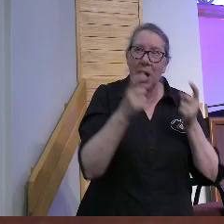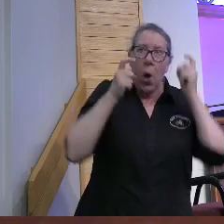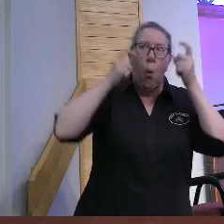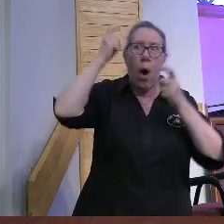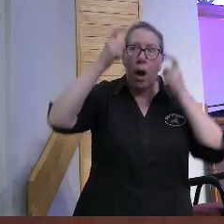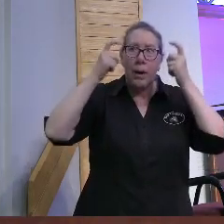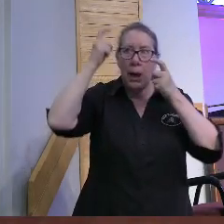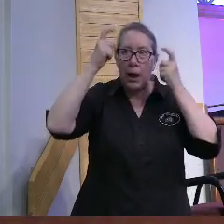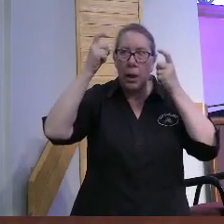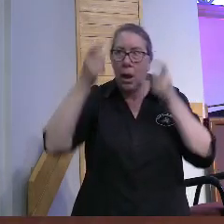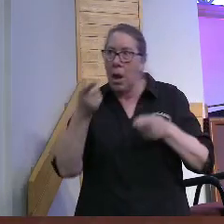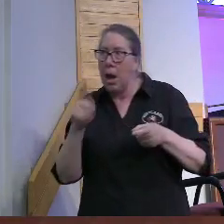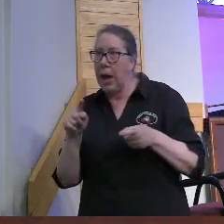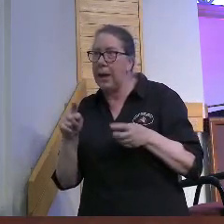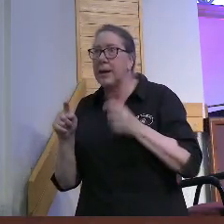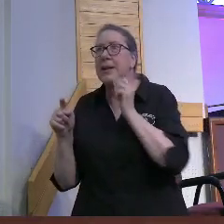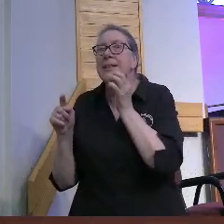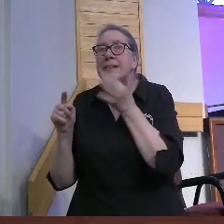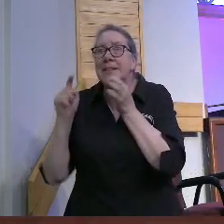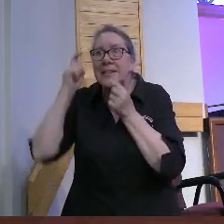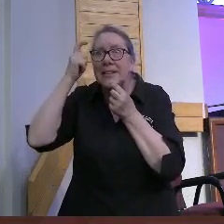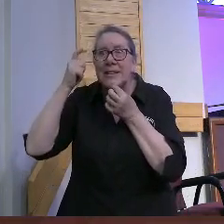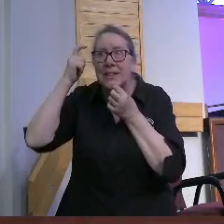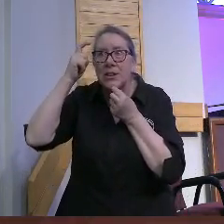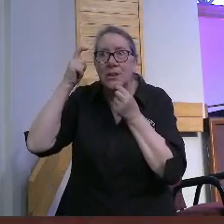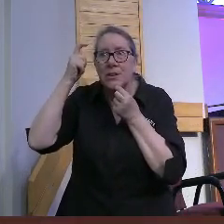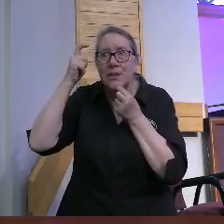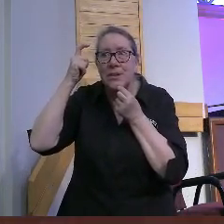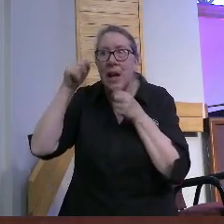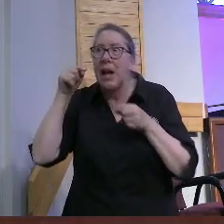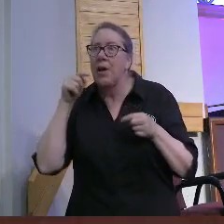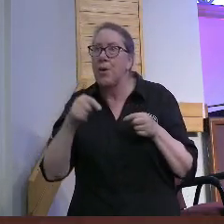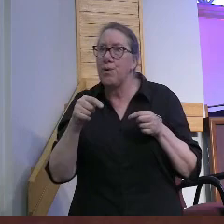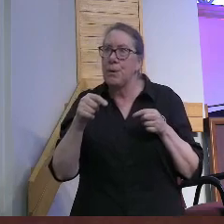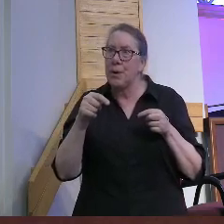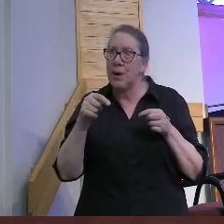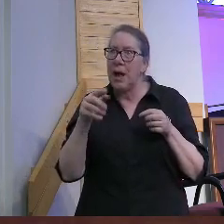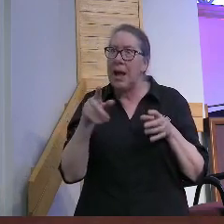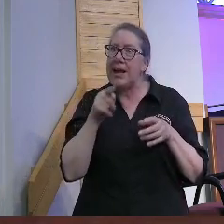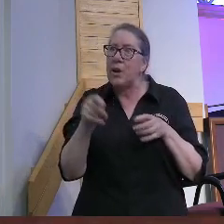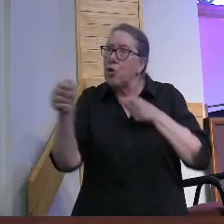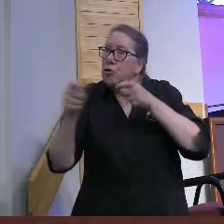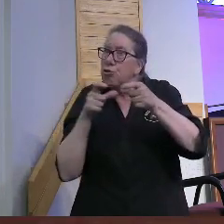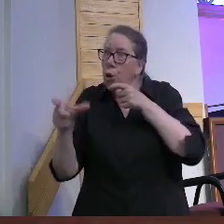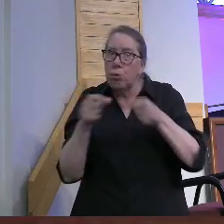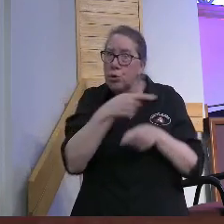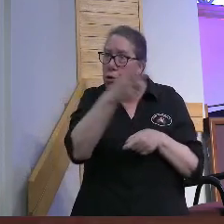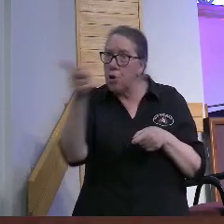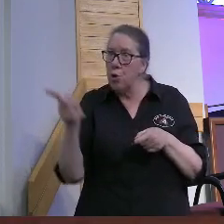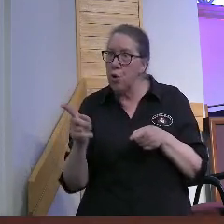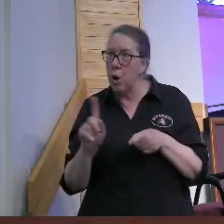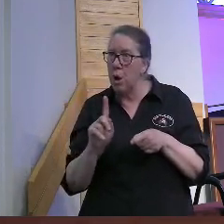worry and concern, it's important. The difference between worry and concern is the hold that it has on you.